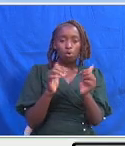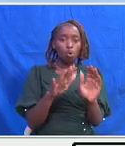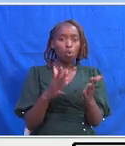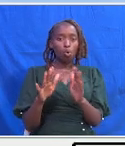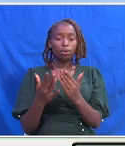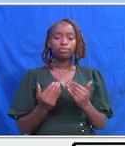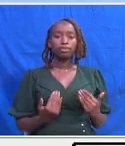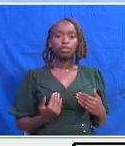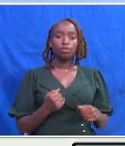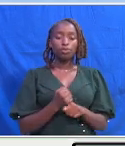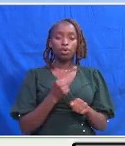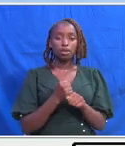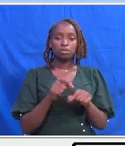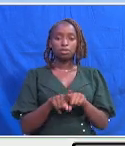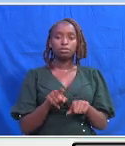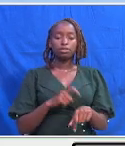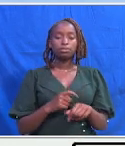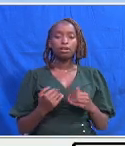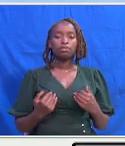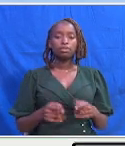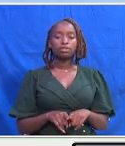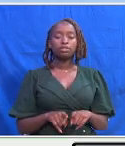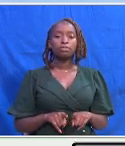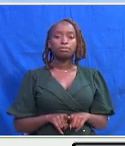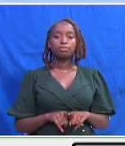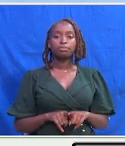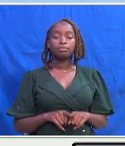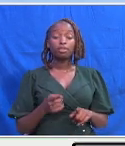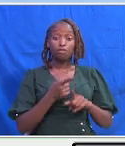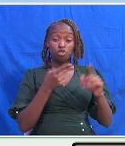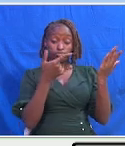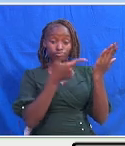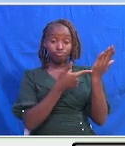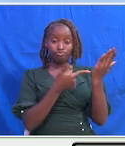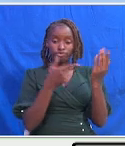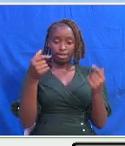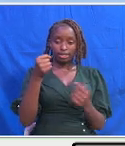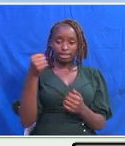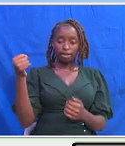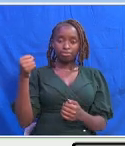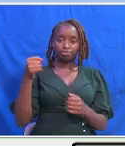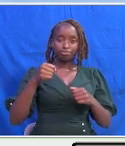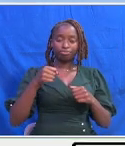play at the same time. From the technological revolution,